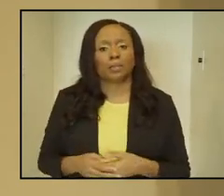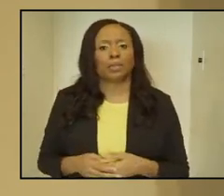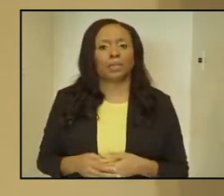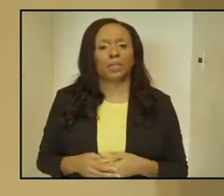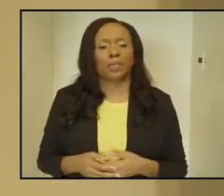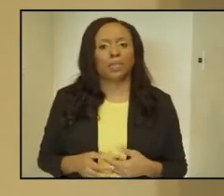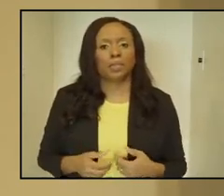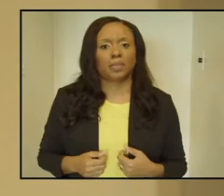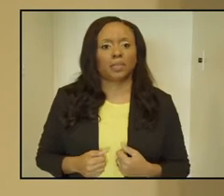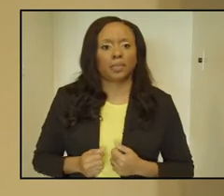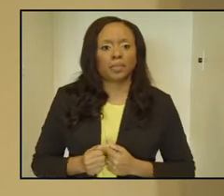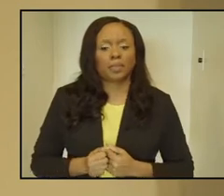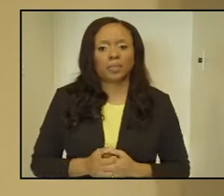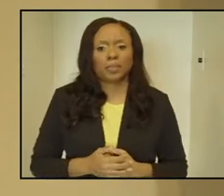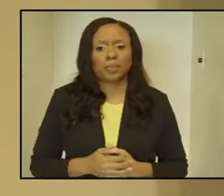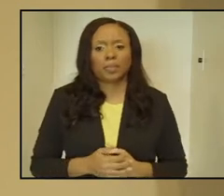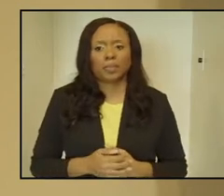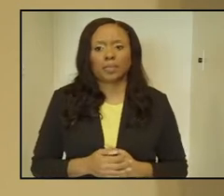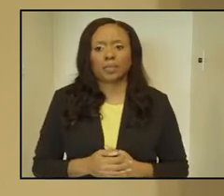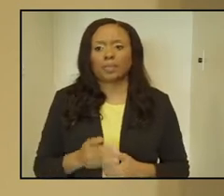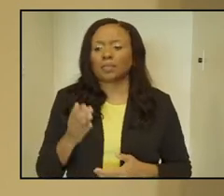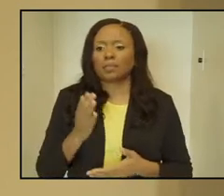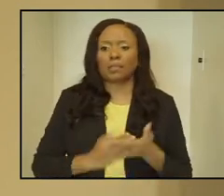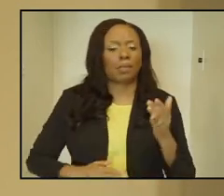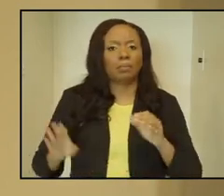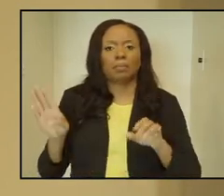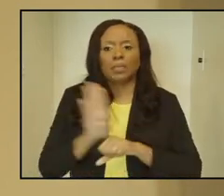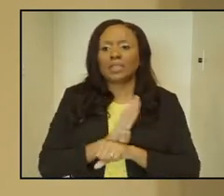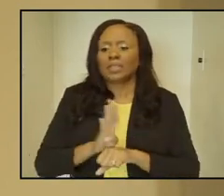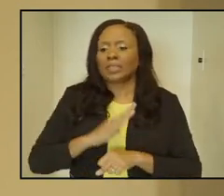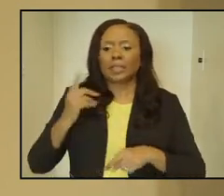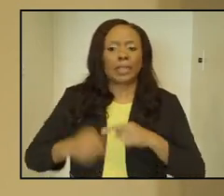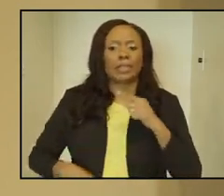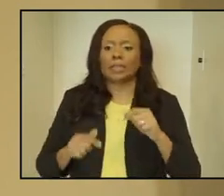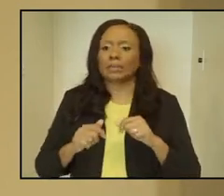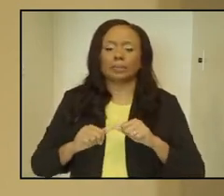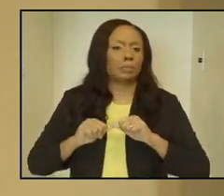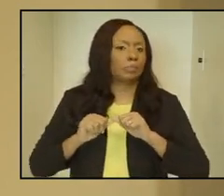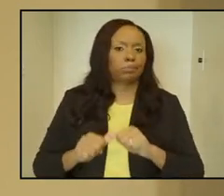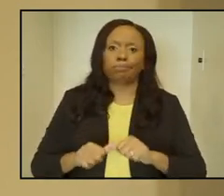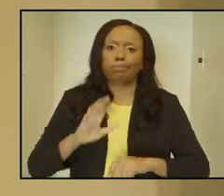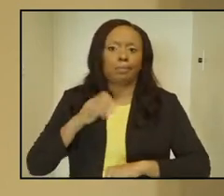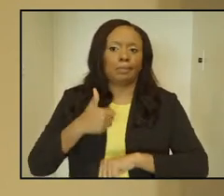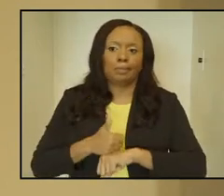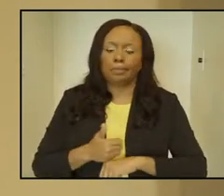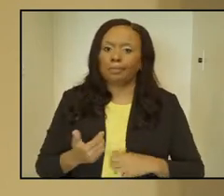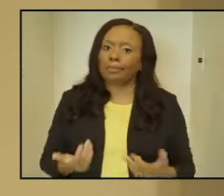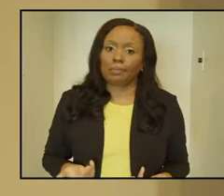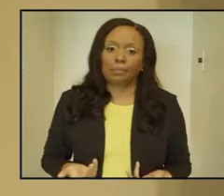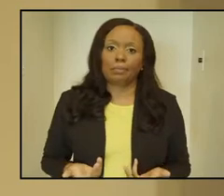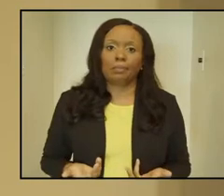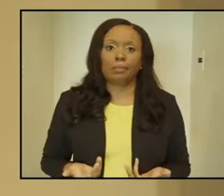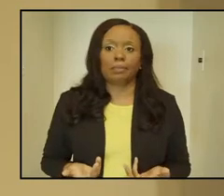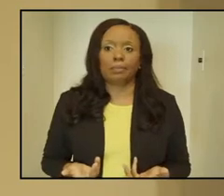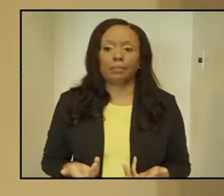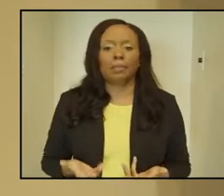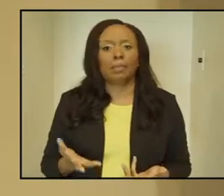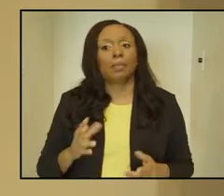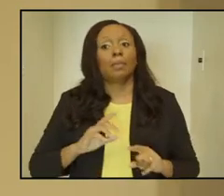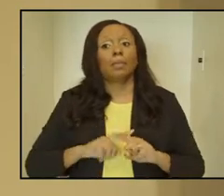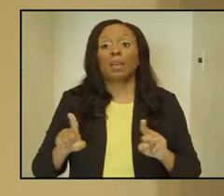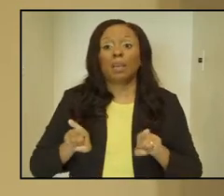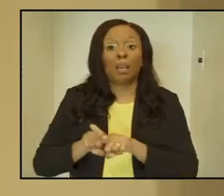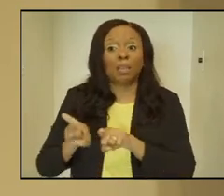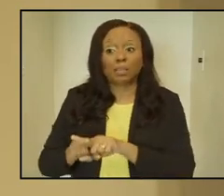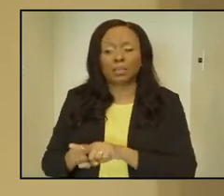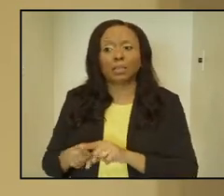entities that just couldn't keep their heads above water anymore. And there's a natural flow to that. But what